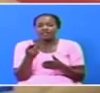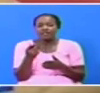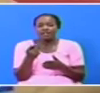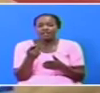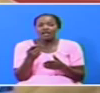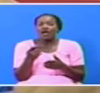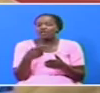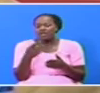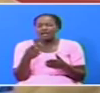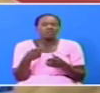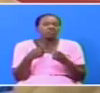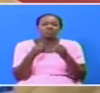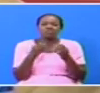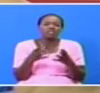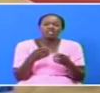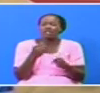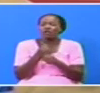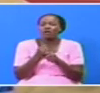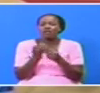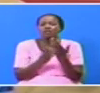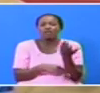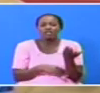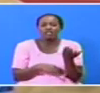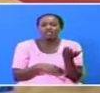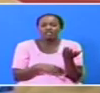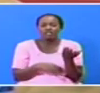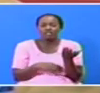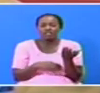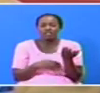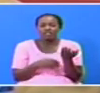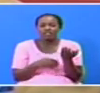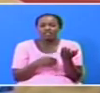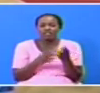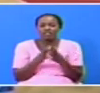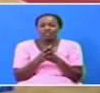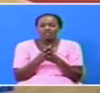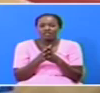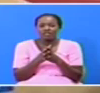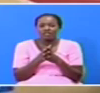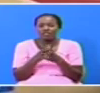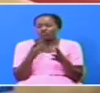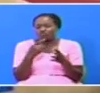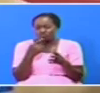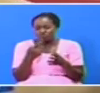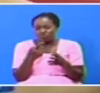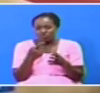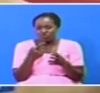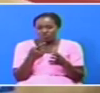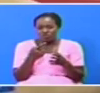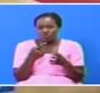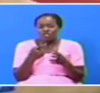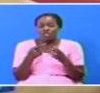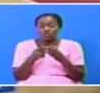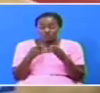they are being warehoused in the same place. So purely use was to alert